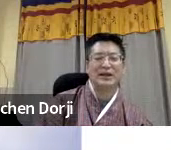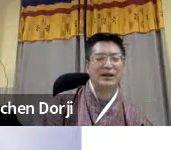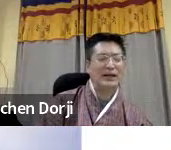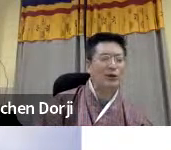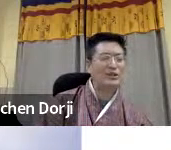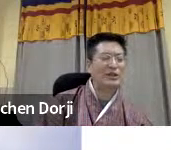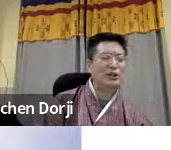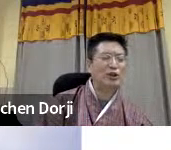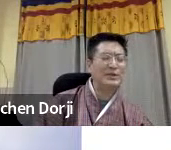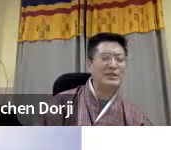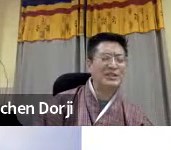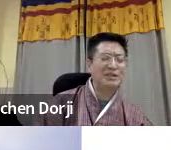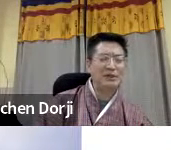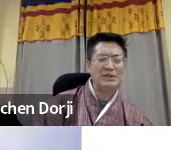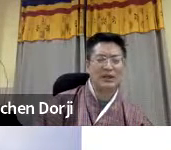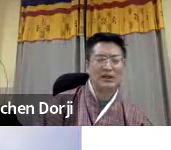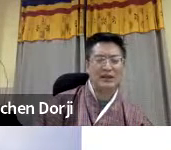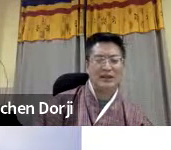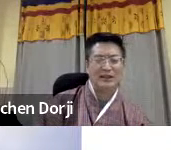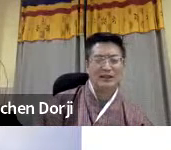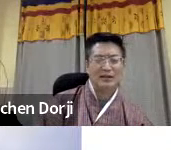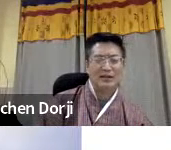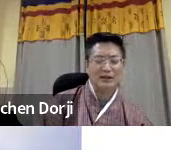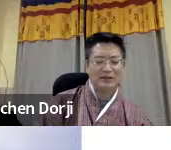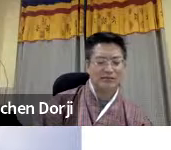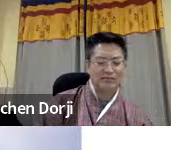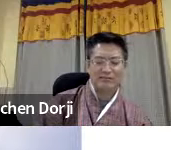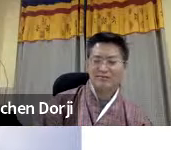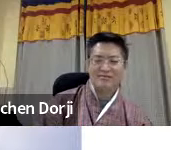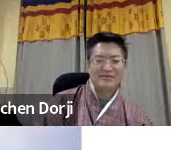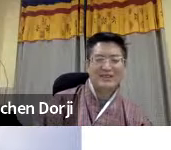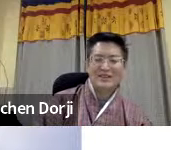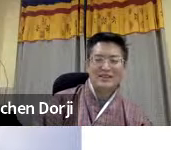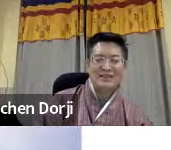phase. Our economy is crippled.